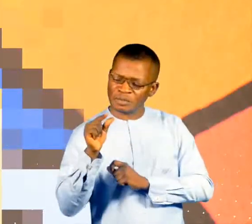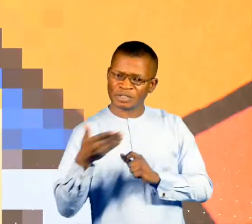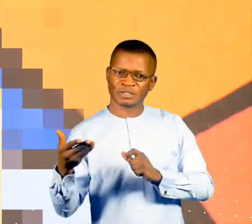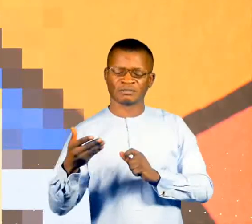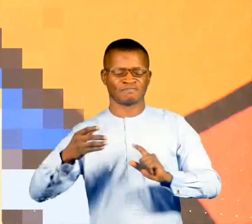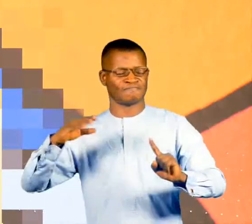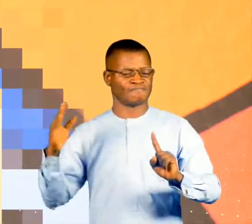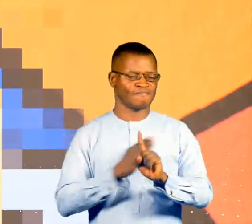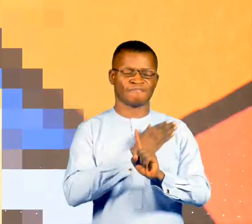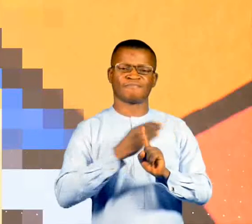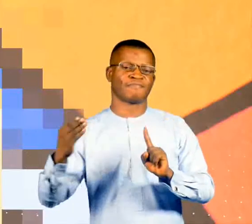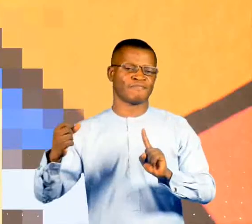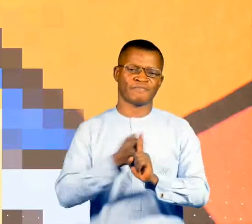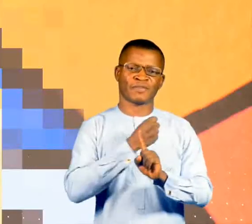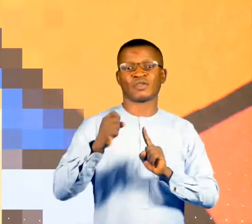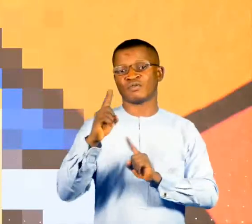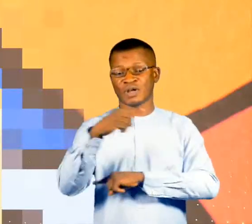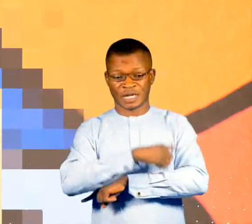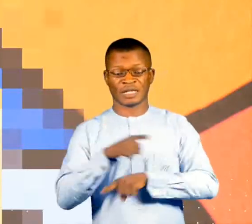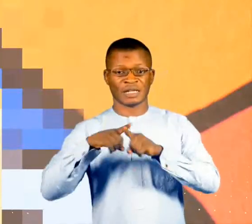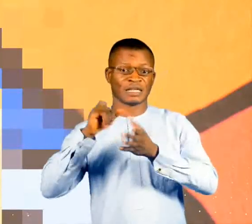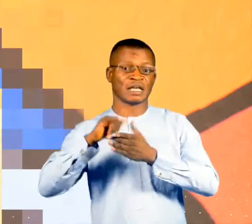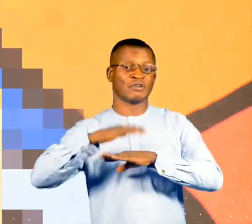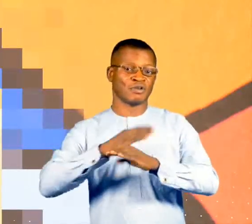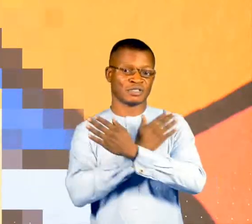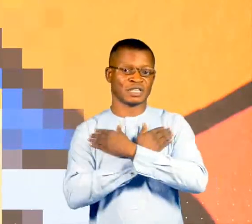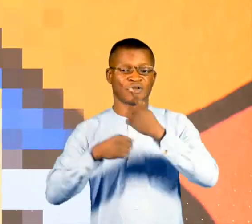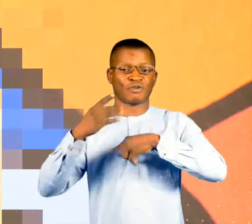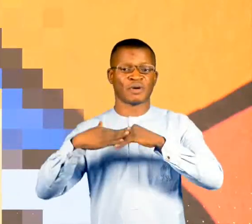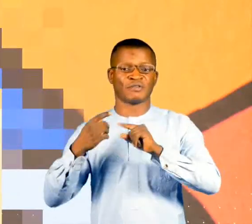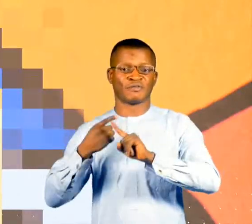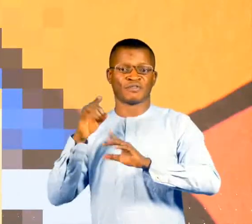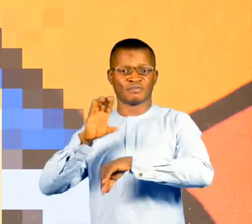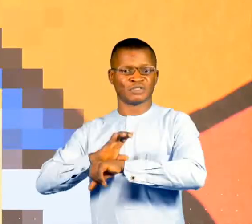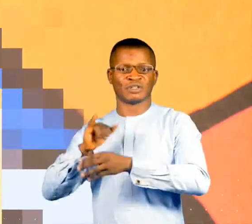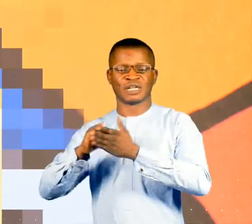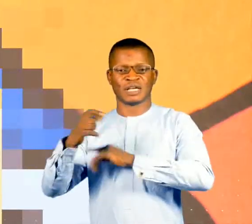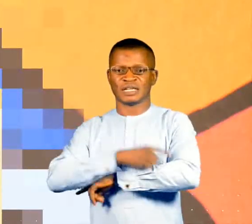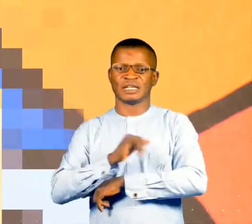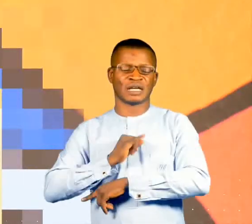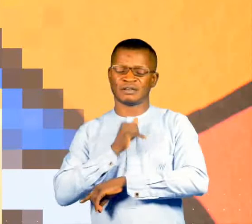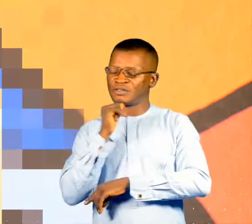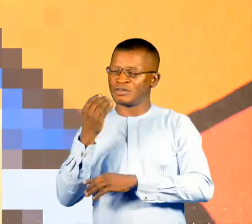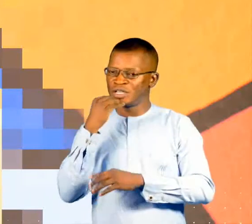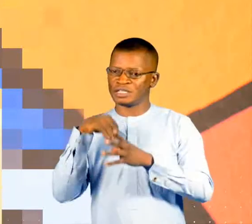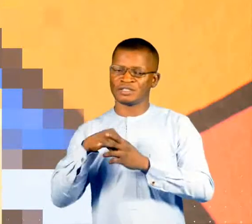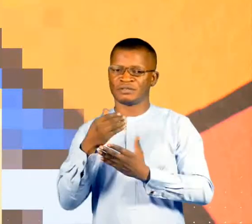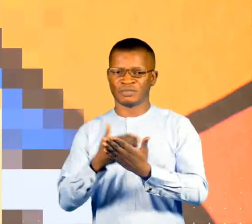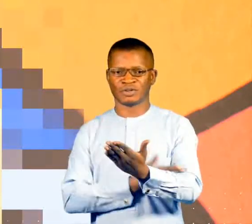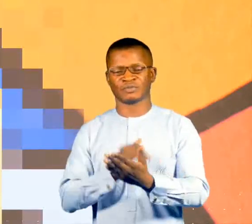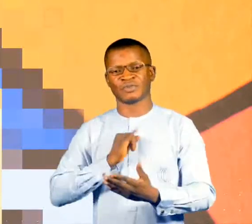next 2 months, she changed. Any small thing, she would start beating me. So one certain day like this, on Sunday, just come back from